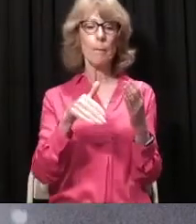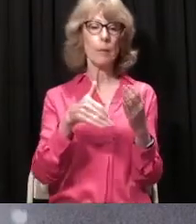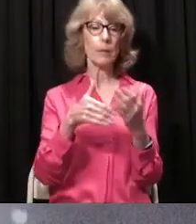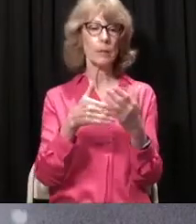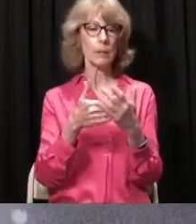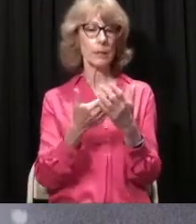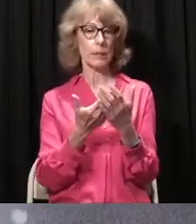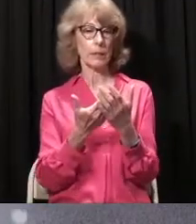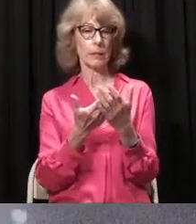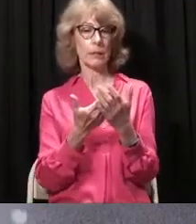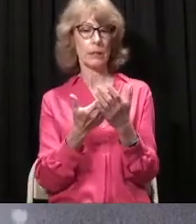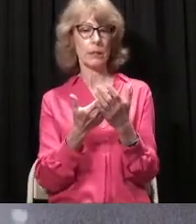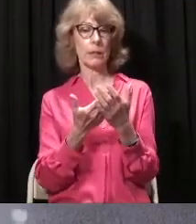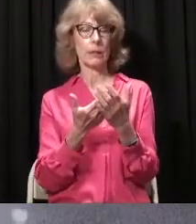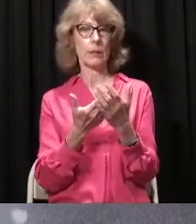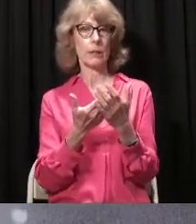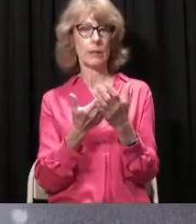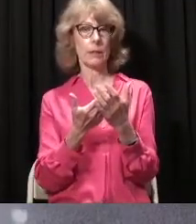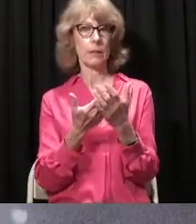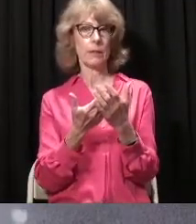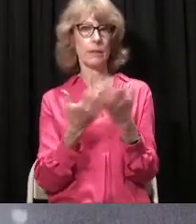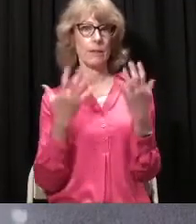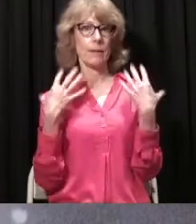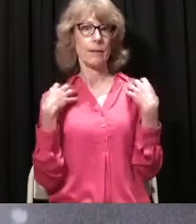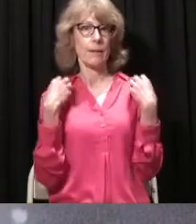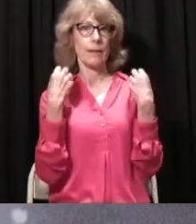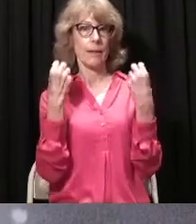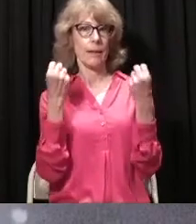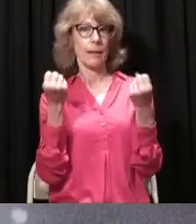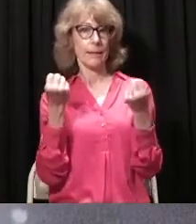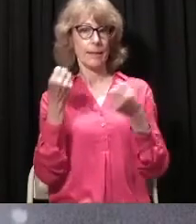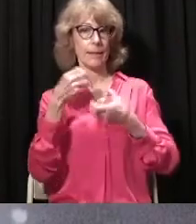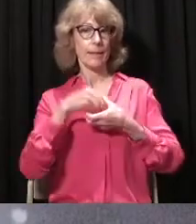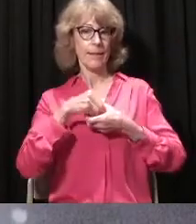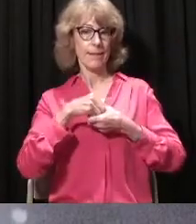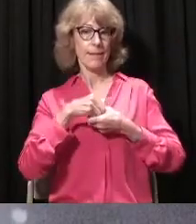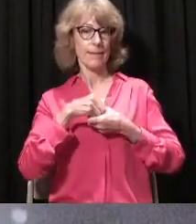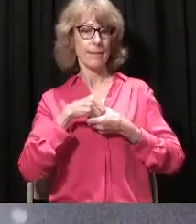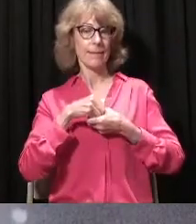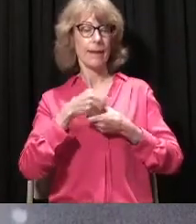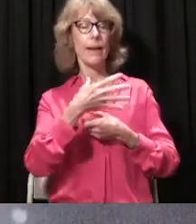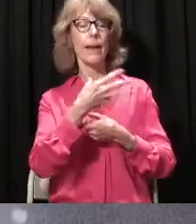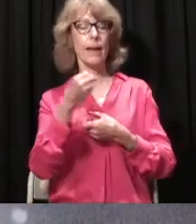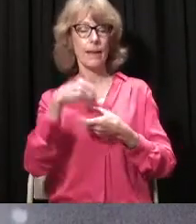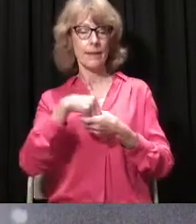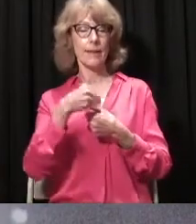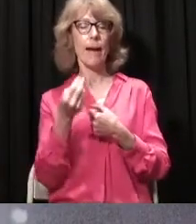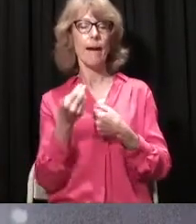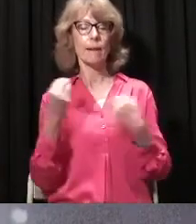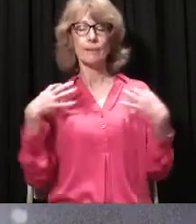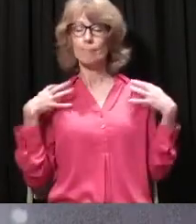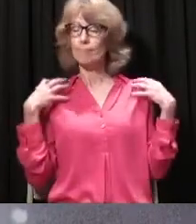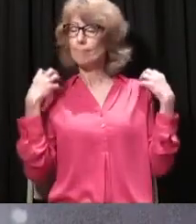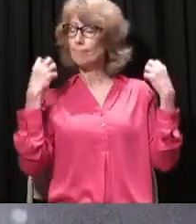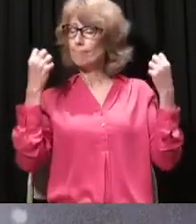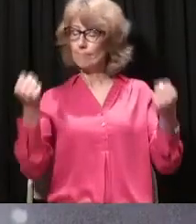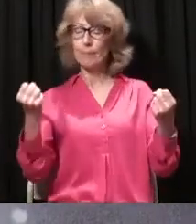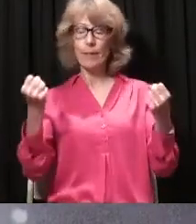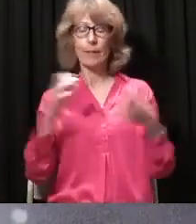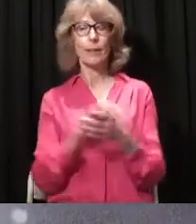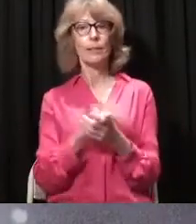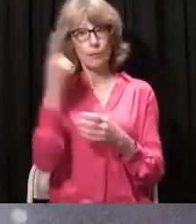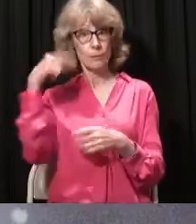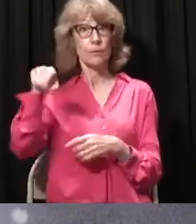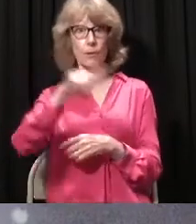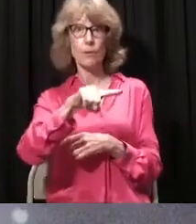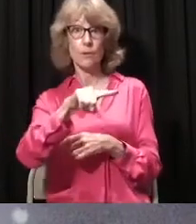from within. And he got to have an encounter with Jesus that nobody else had. So here's the big takeaway for you this morning on this